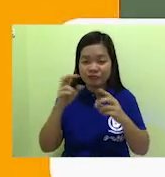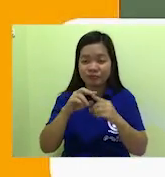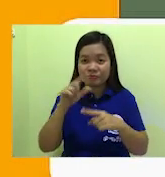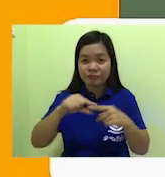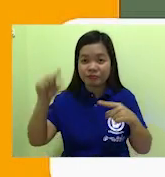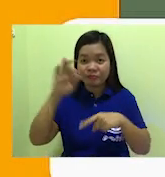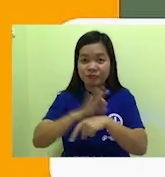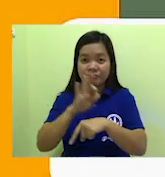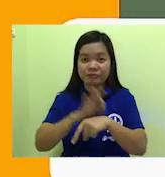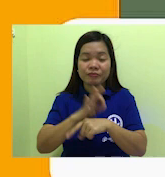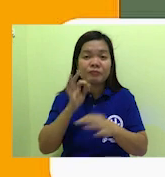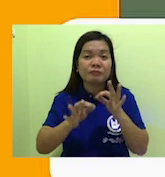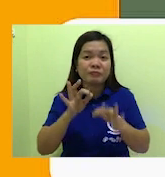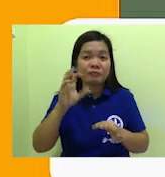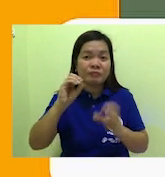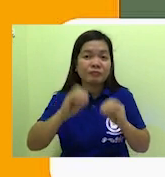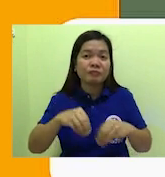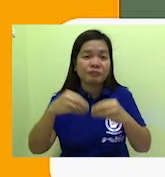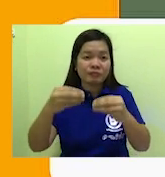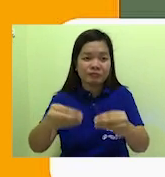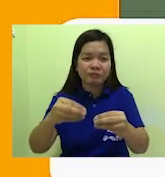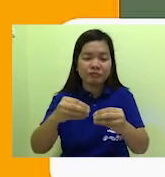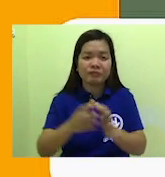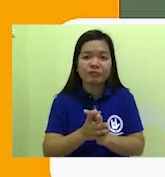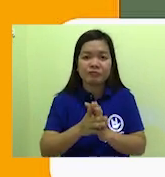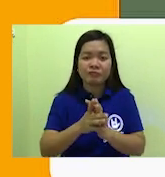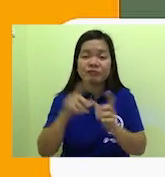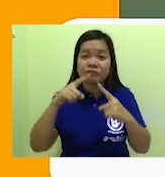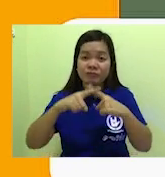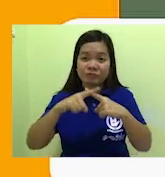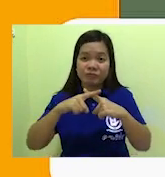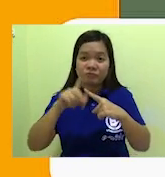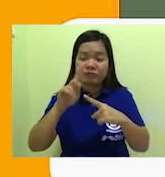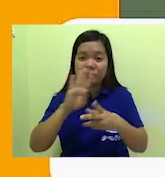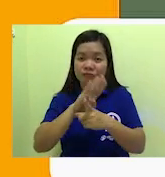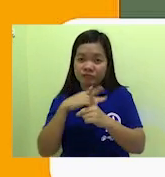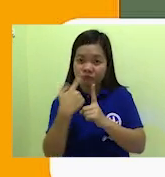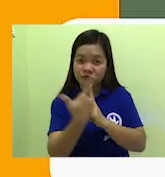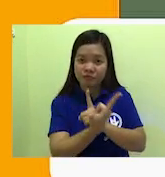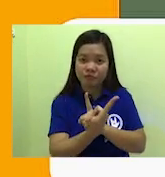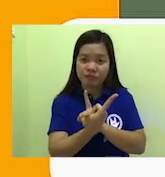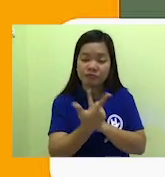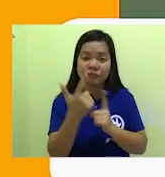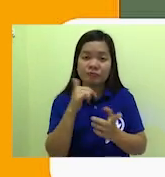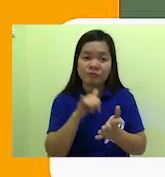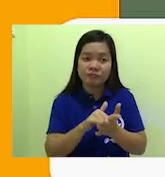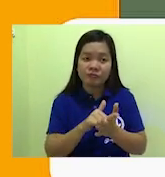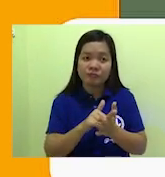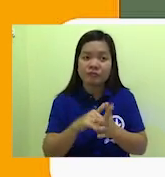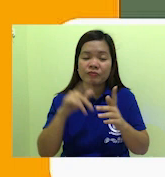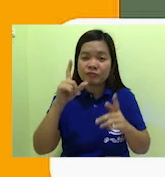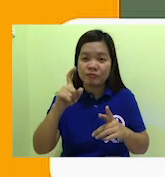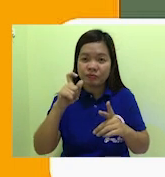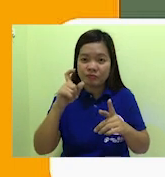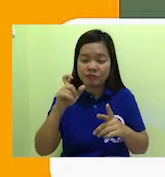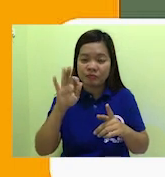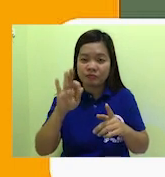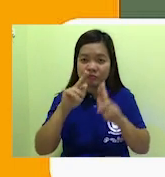To find the equation of the quadratic function, if the zeros are given, multiply the two binomials such